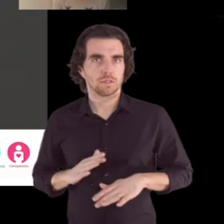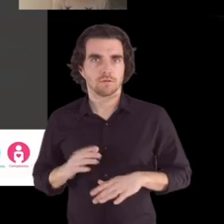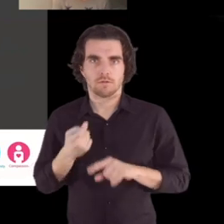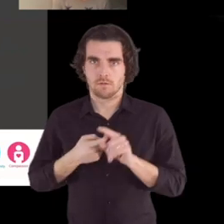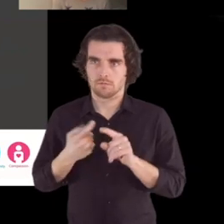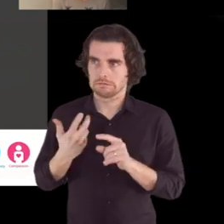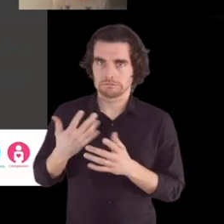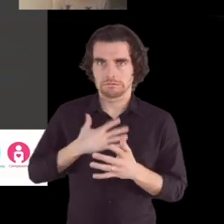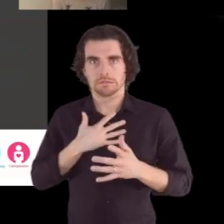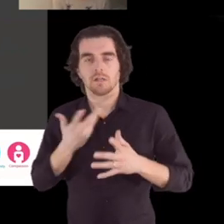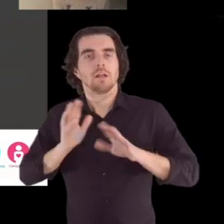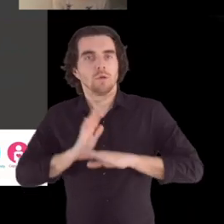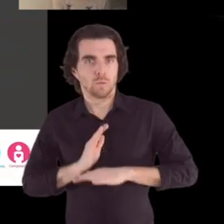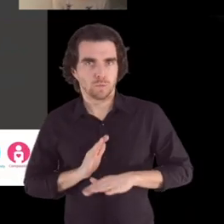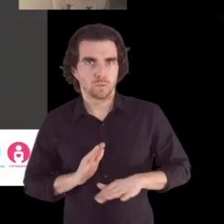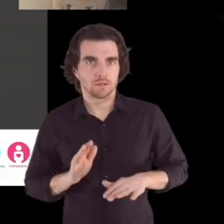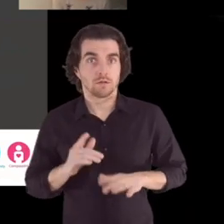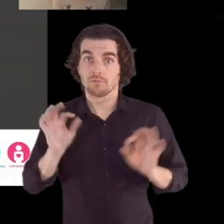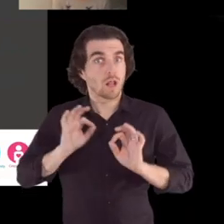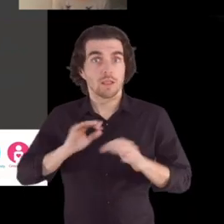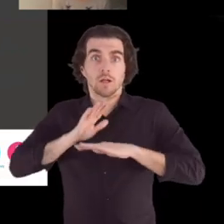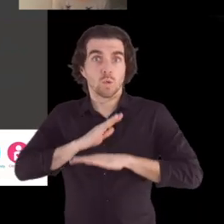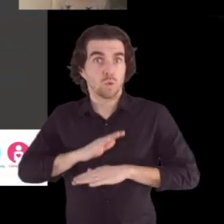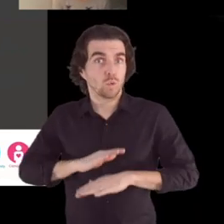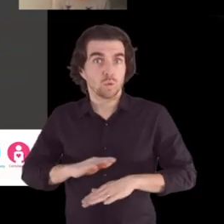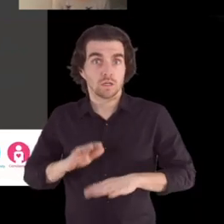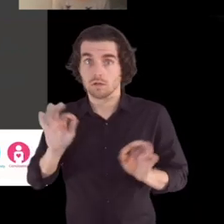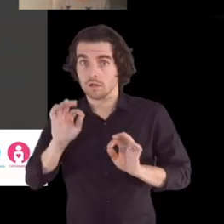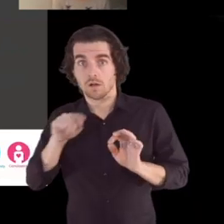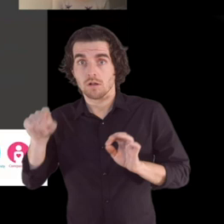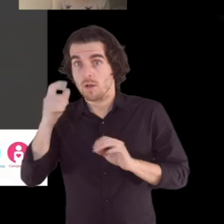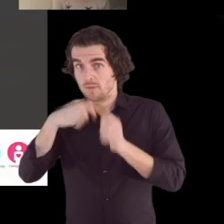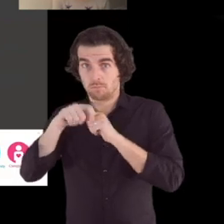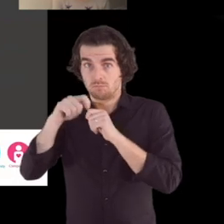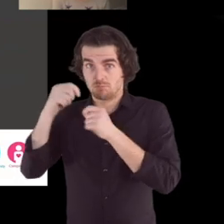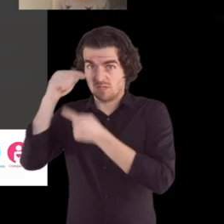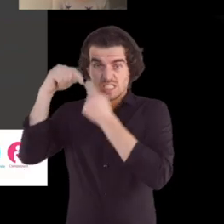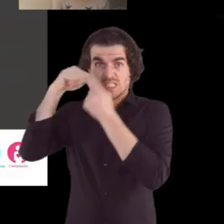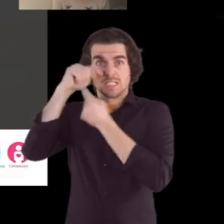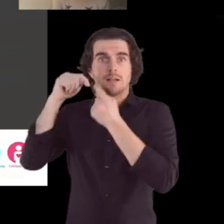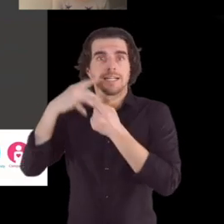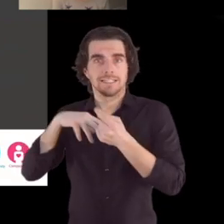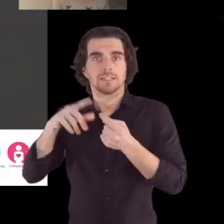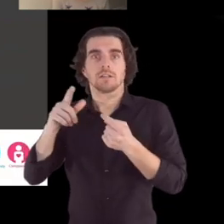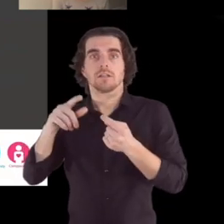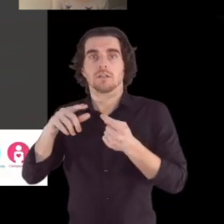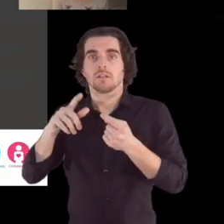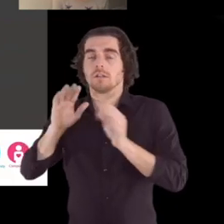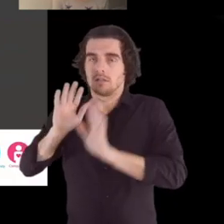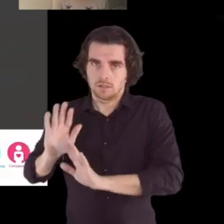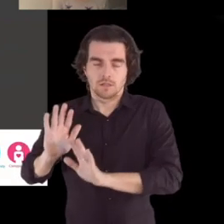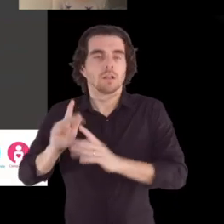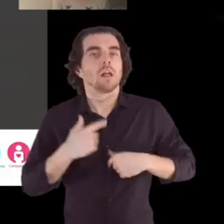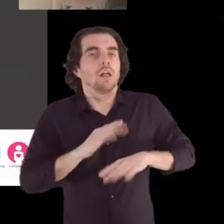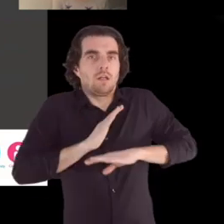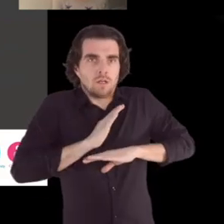real calming influence on the threat and the drive system. And without that soothing system, those other two systems can become overactive at times